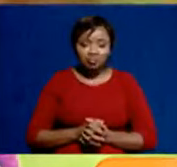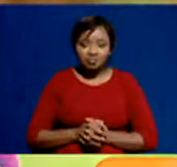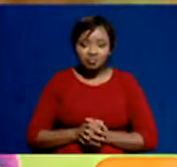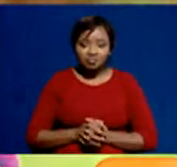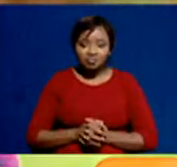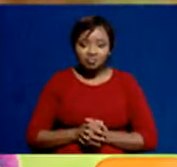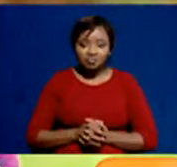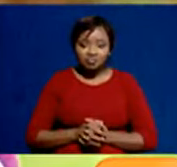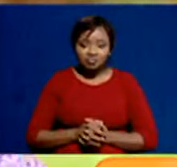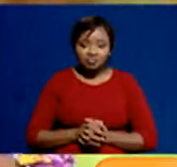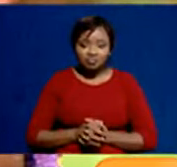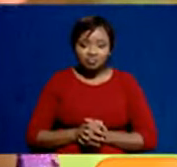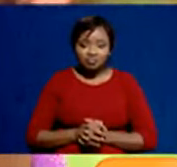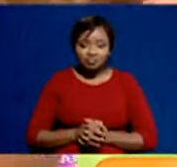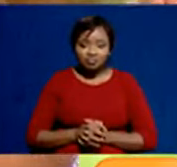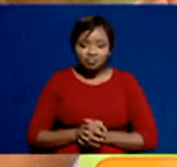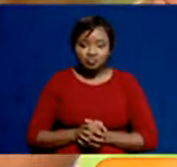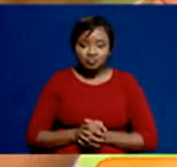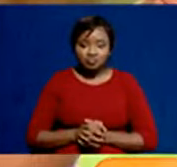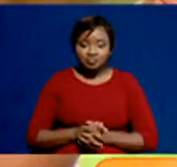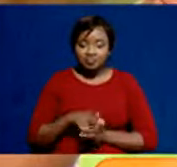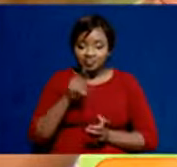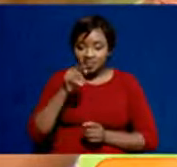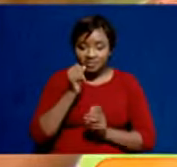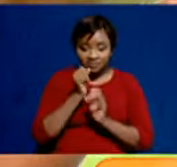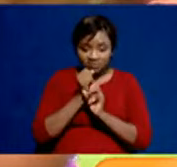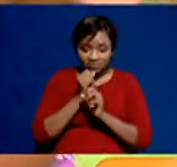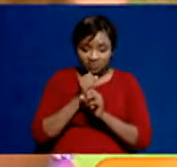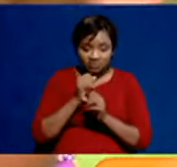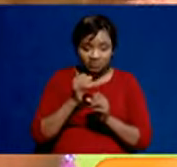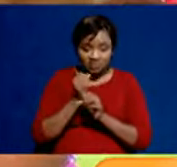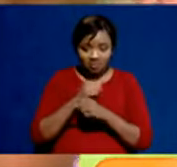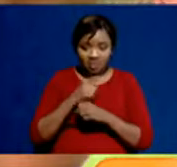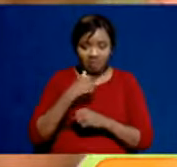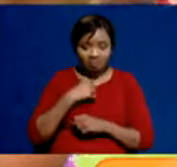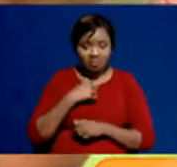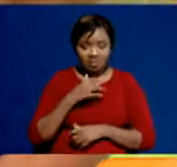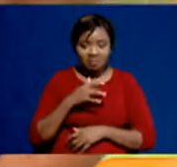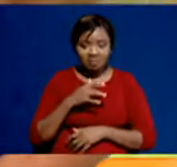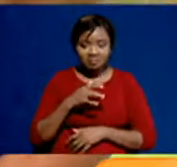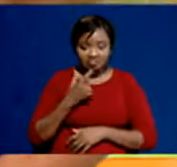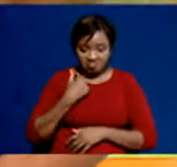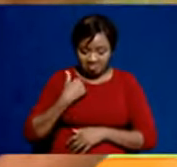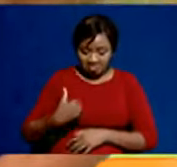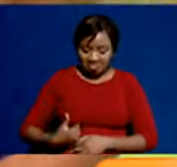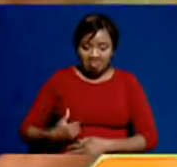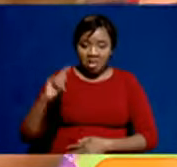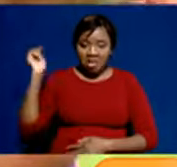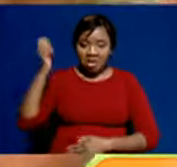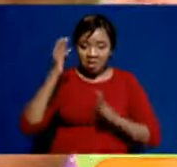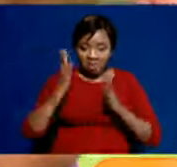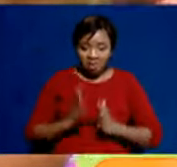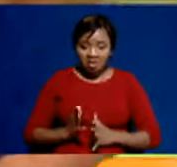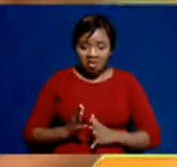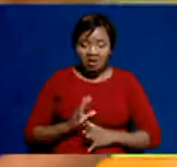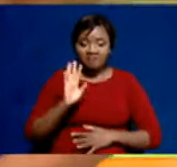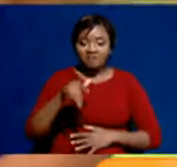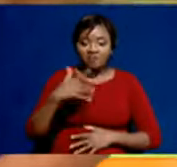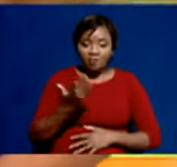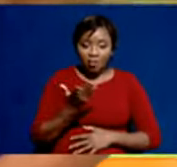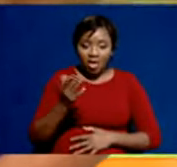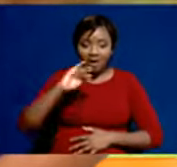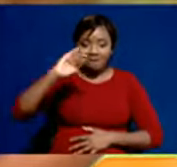It puts me where I belong, that I am a Kenyan who hails from the